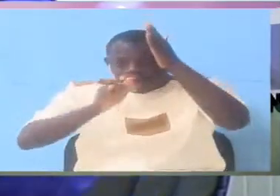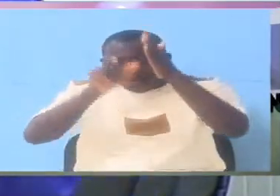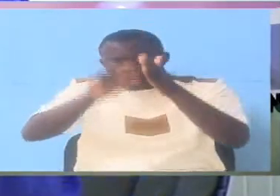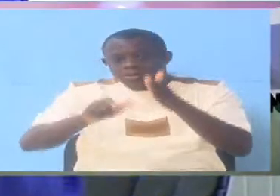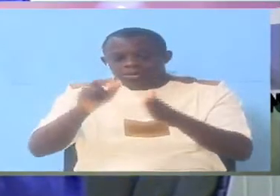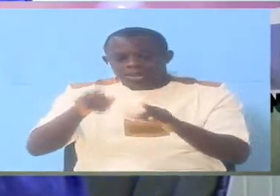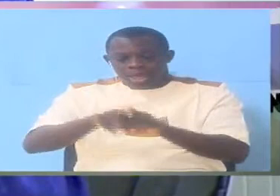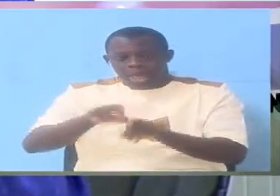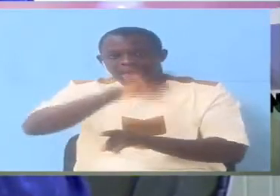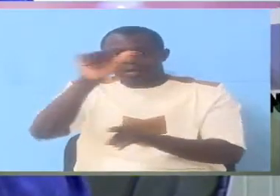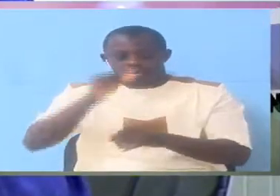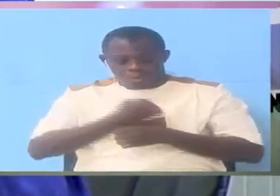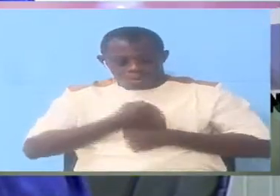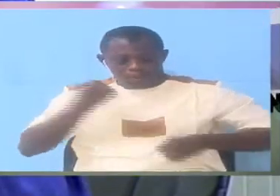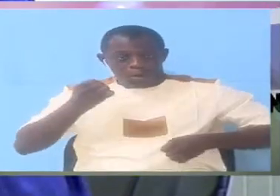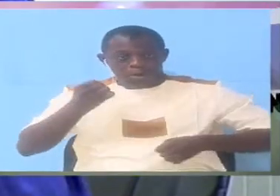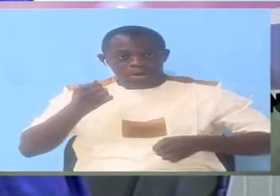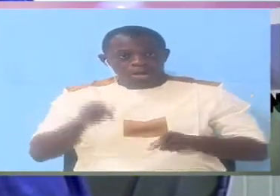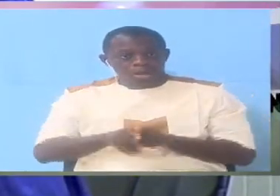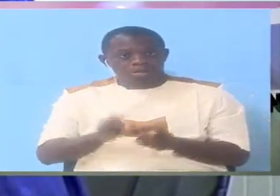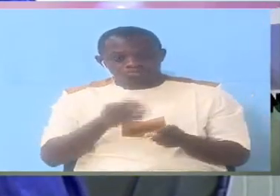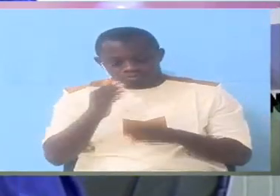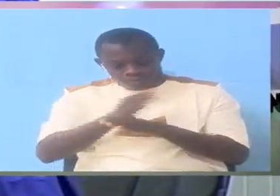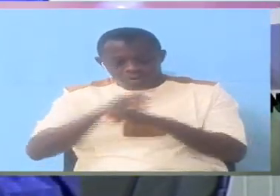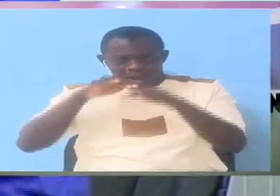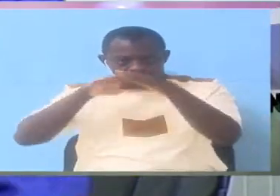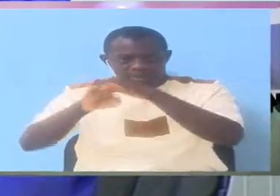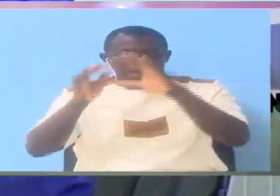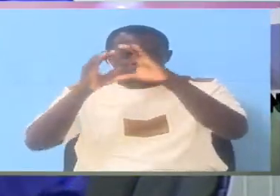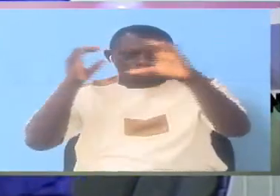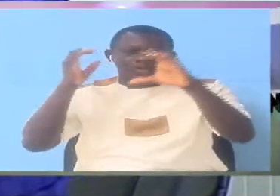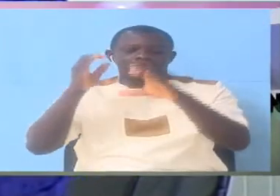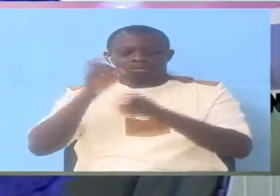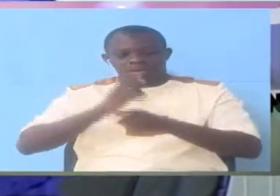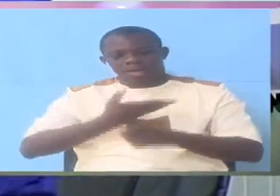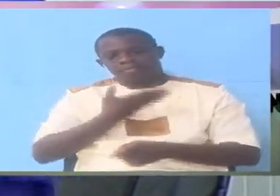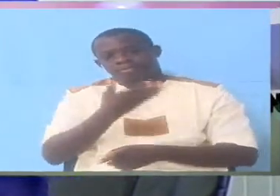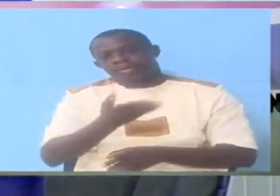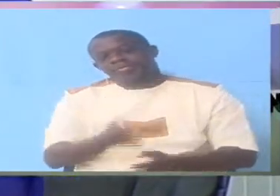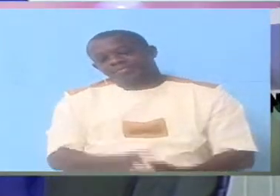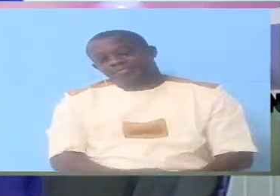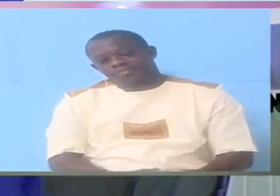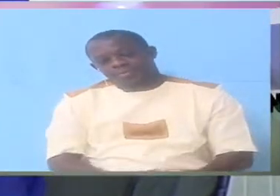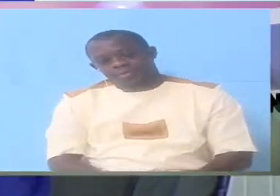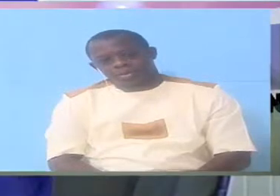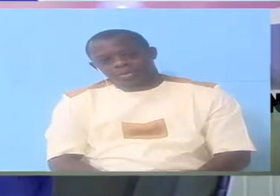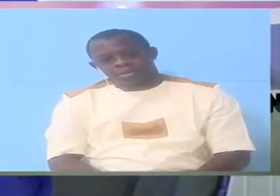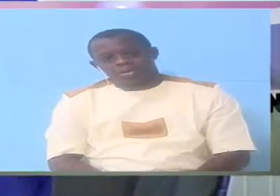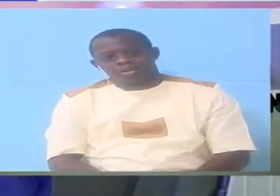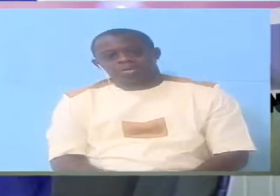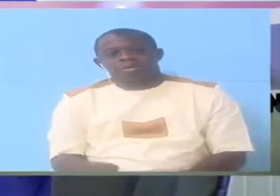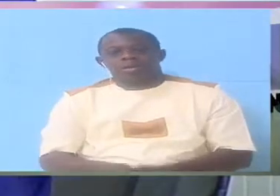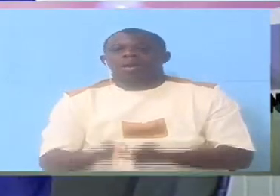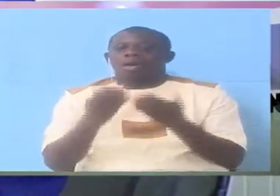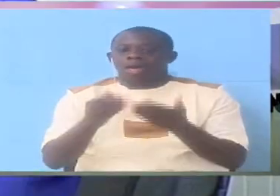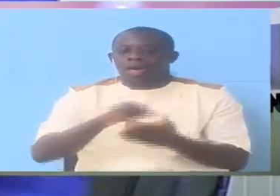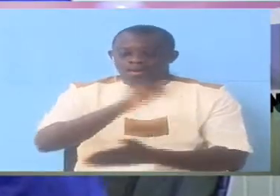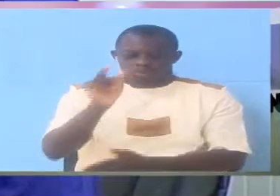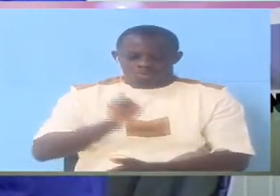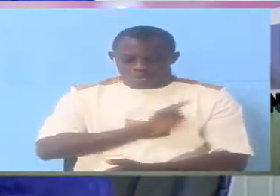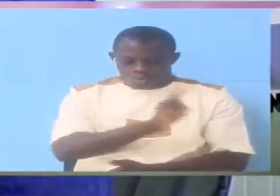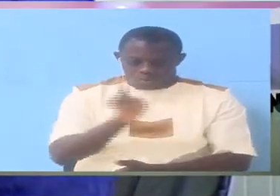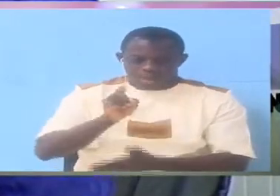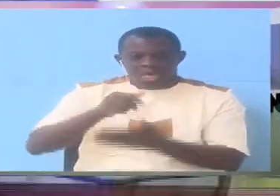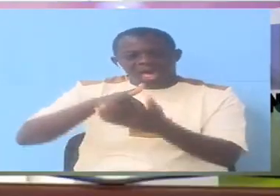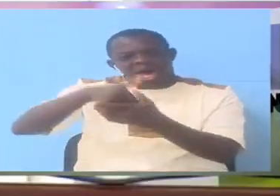Soldiers with their guns also got into the bus. So me fundigang. And we were on our way